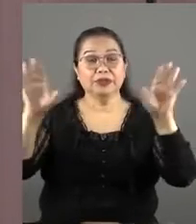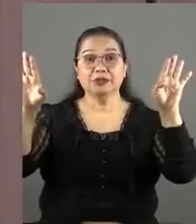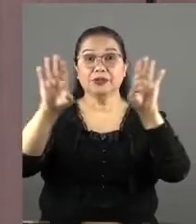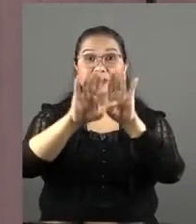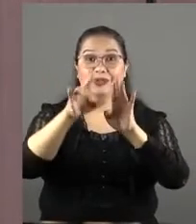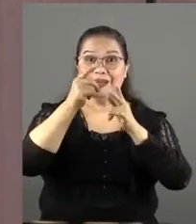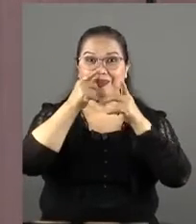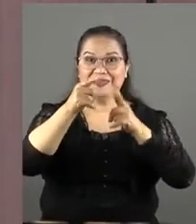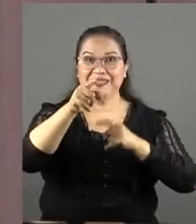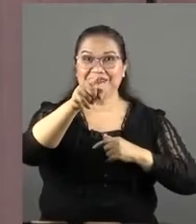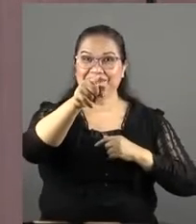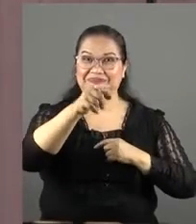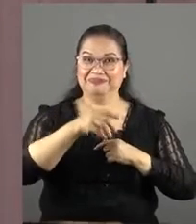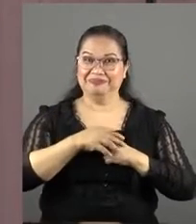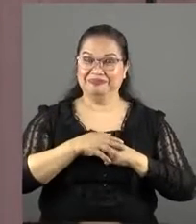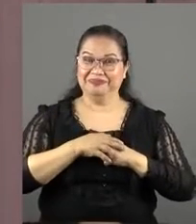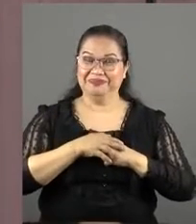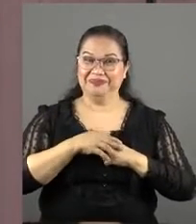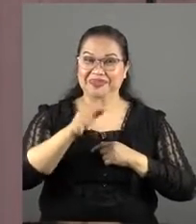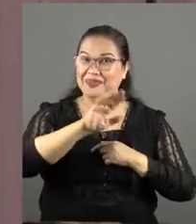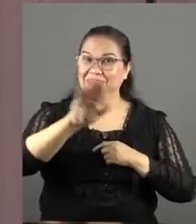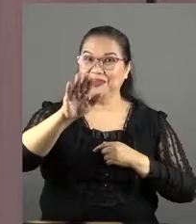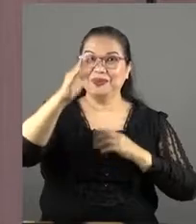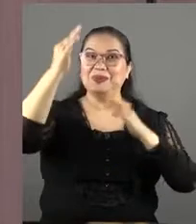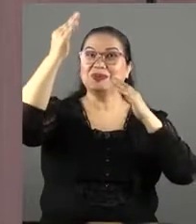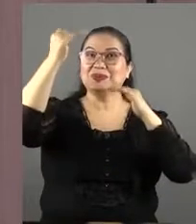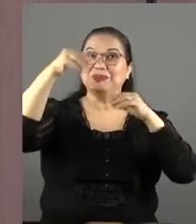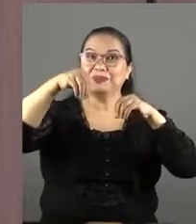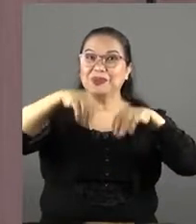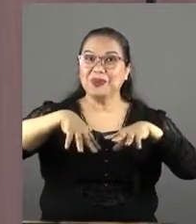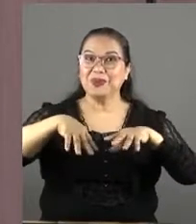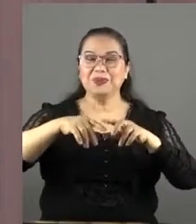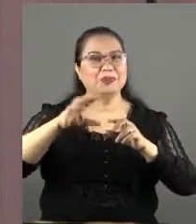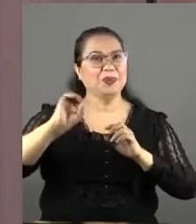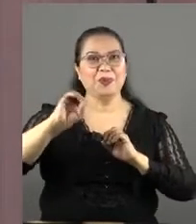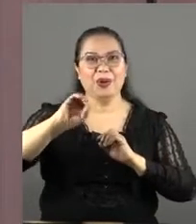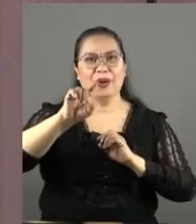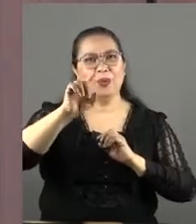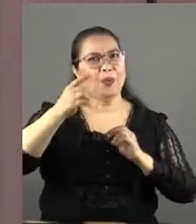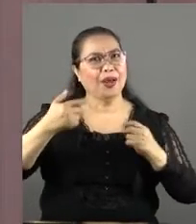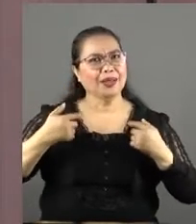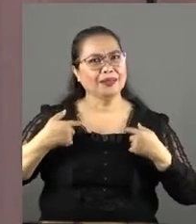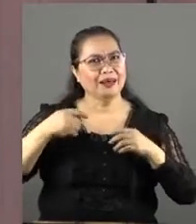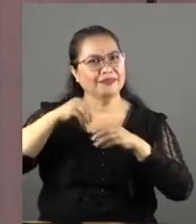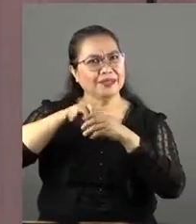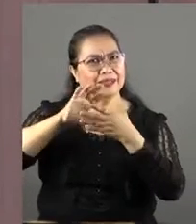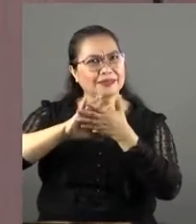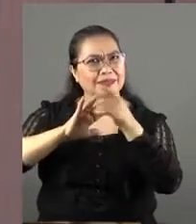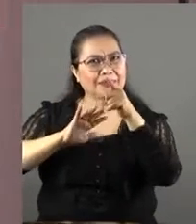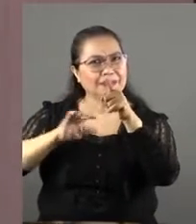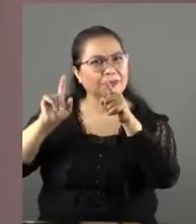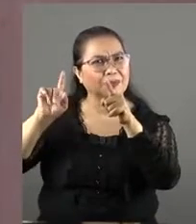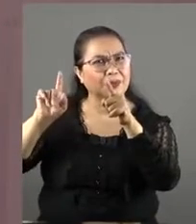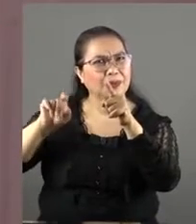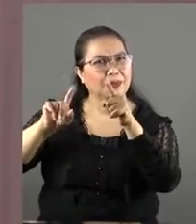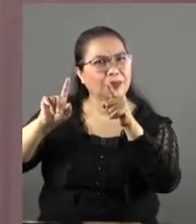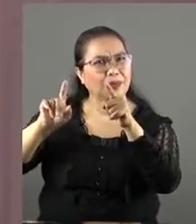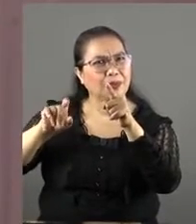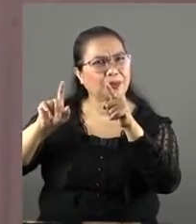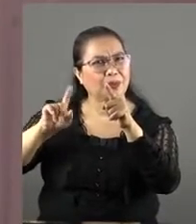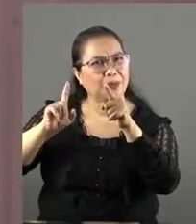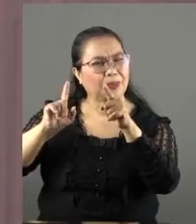you. You don't lose hope. What have you got? Oh, you know, in